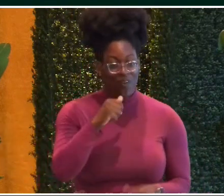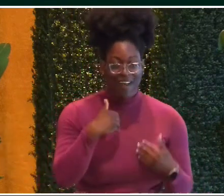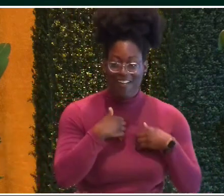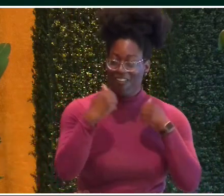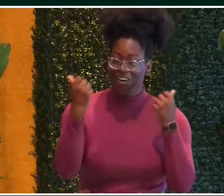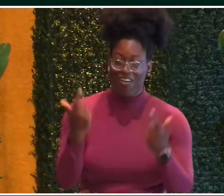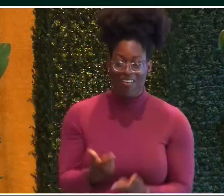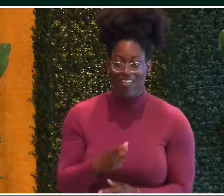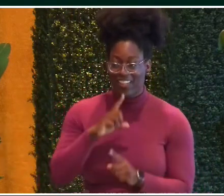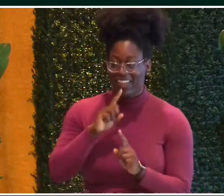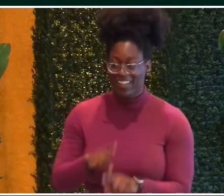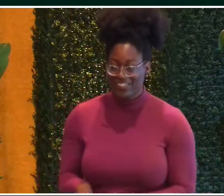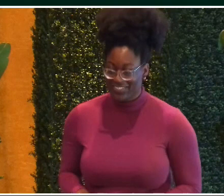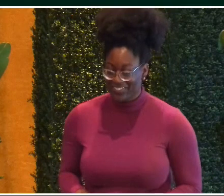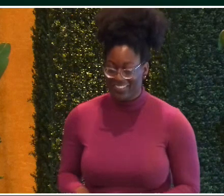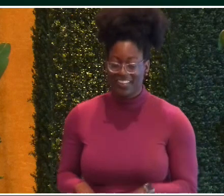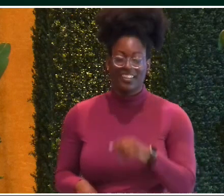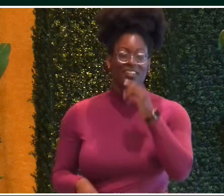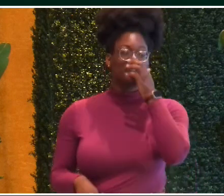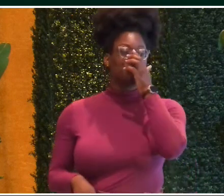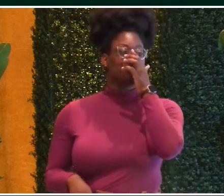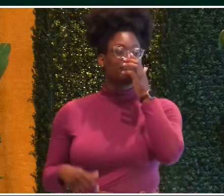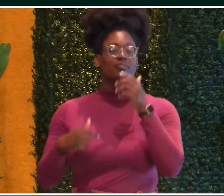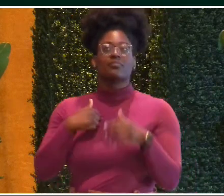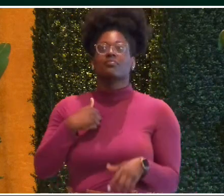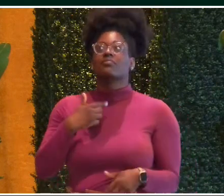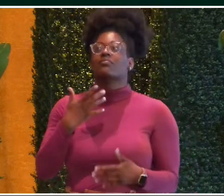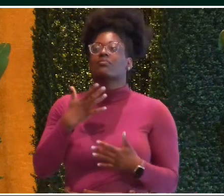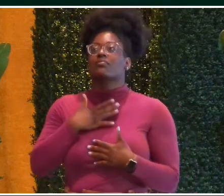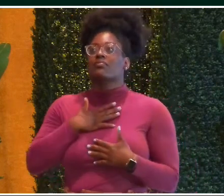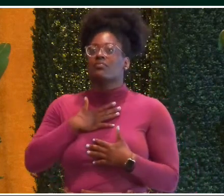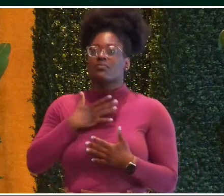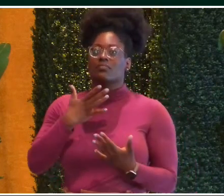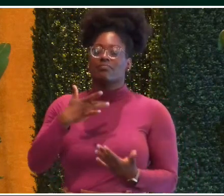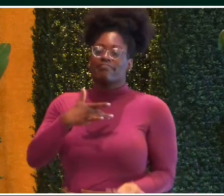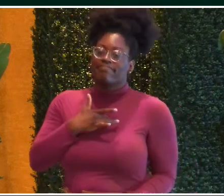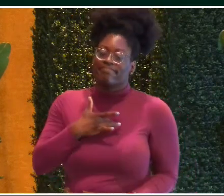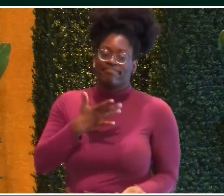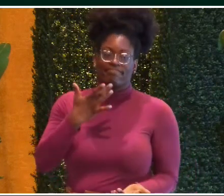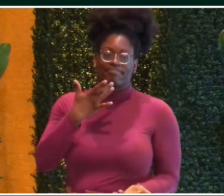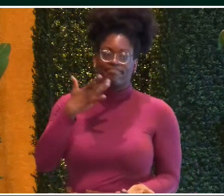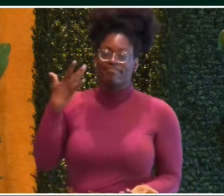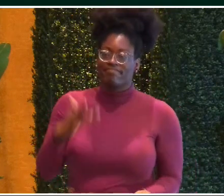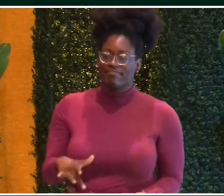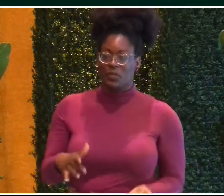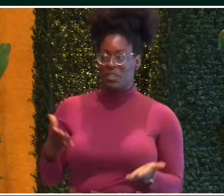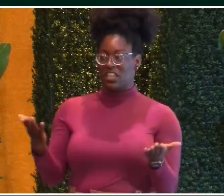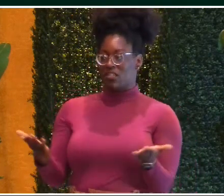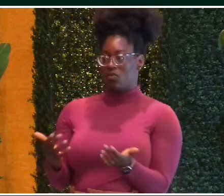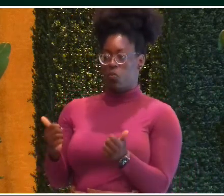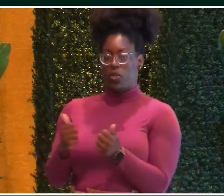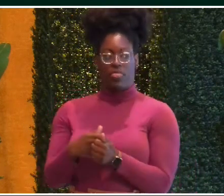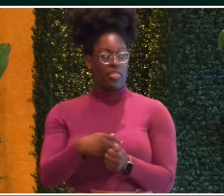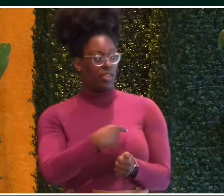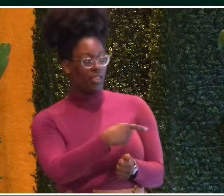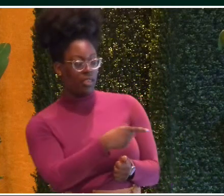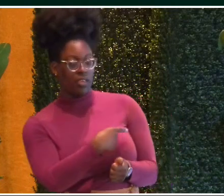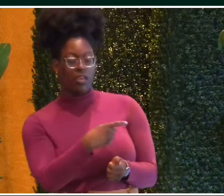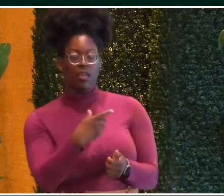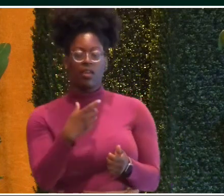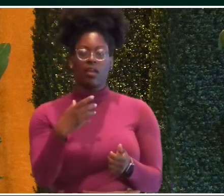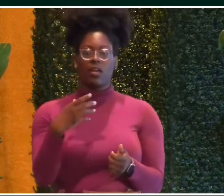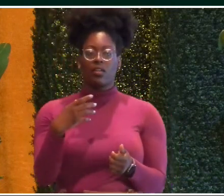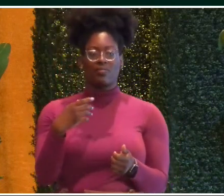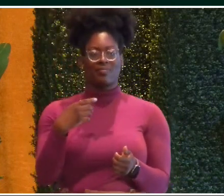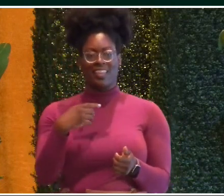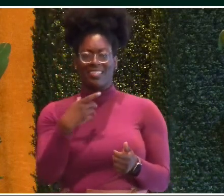get to be lucky enough to be in community with, I'm so impressed by what you're doing. Okay? I grew up at a time and was mentored at a time